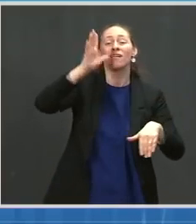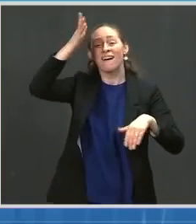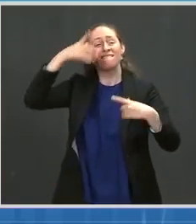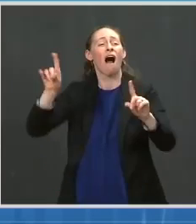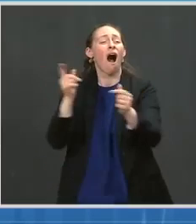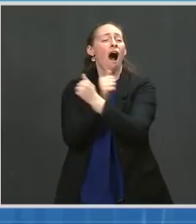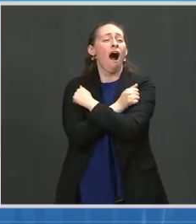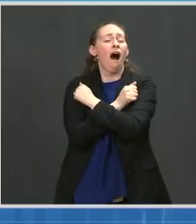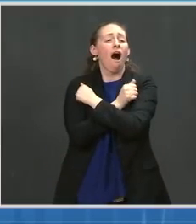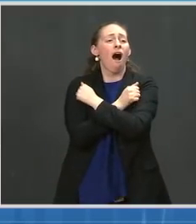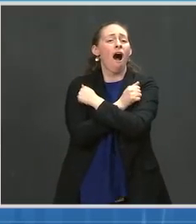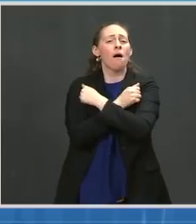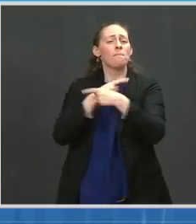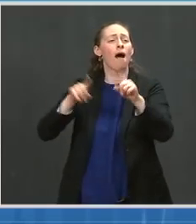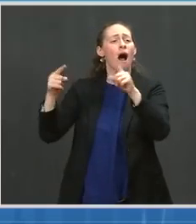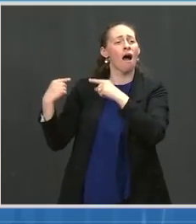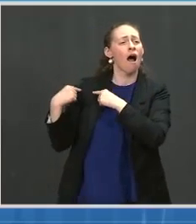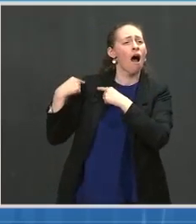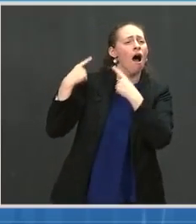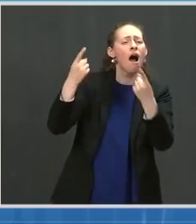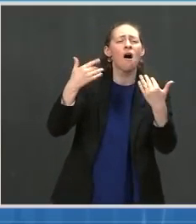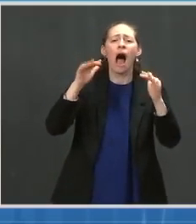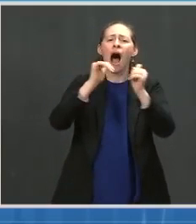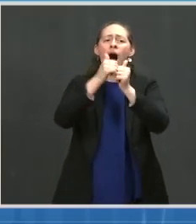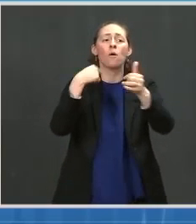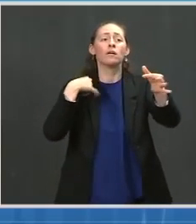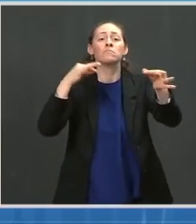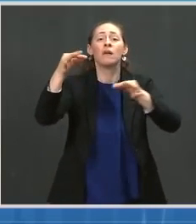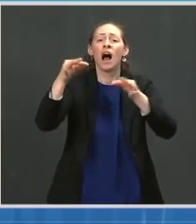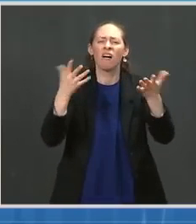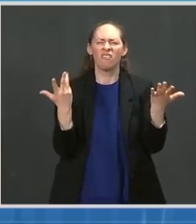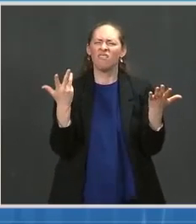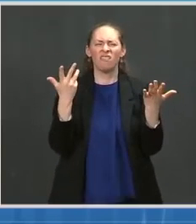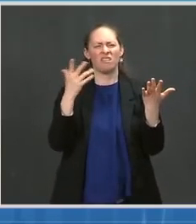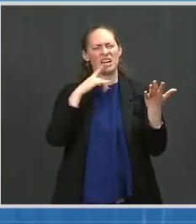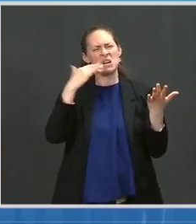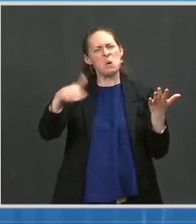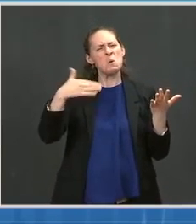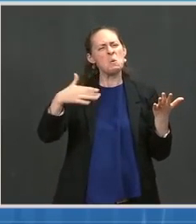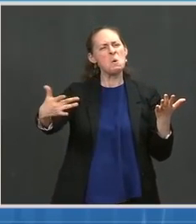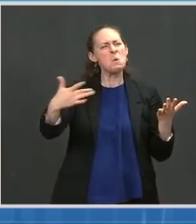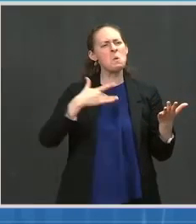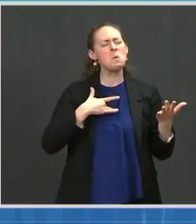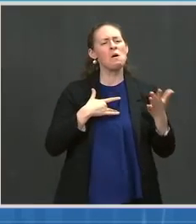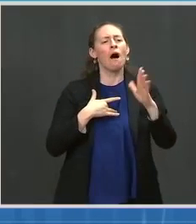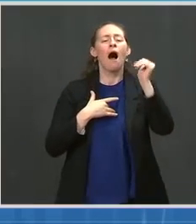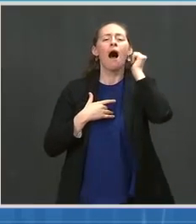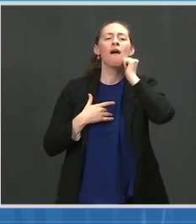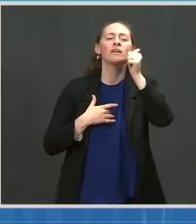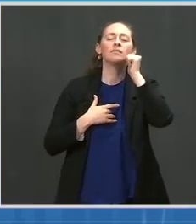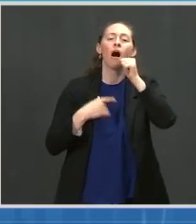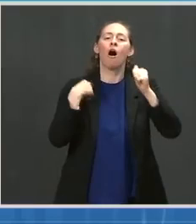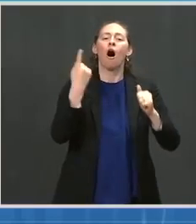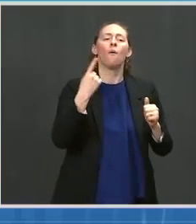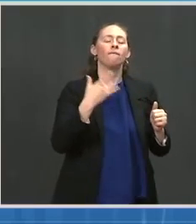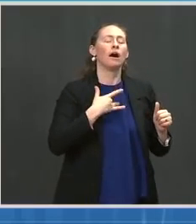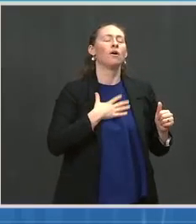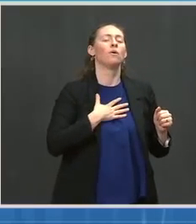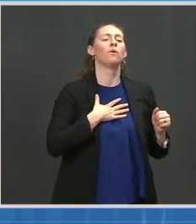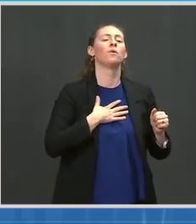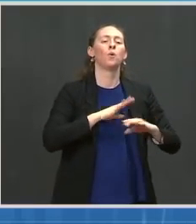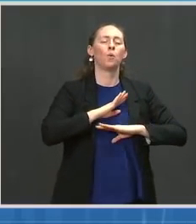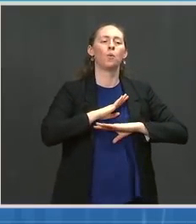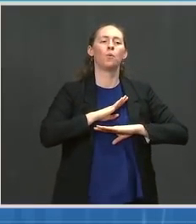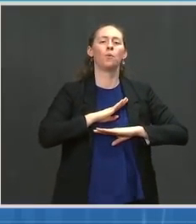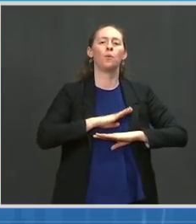are back. And I myself find that I breathe easier each day seeing my father and my sister go to their medical office to care for